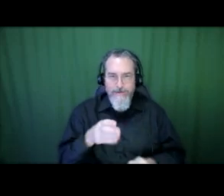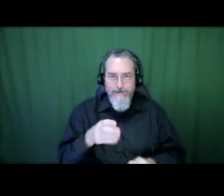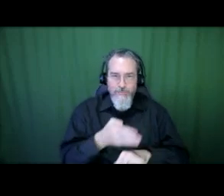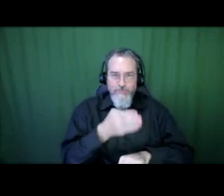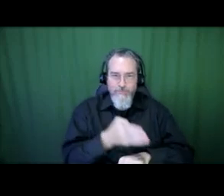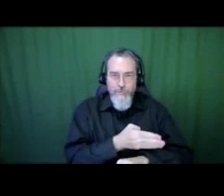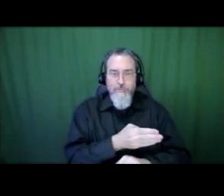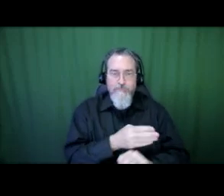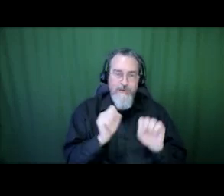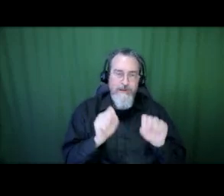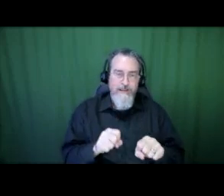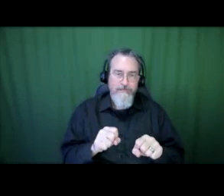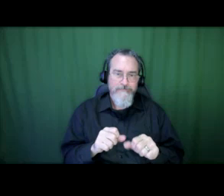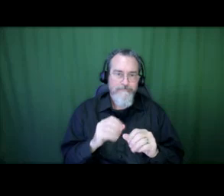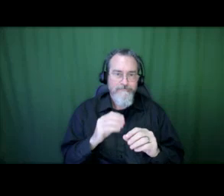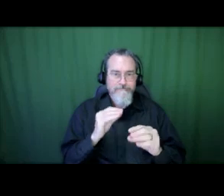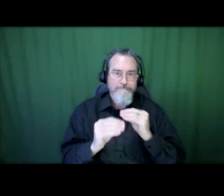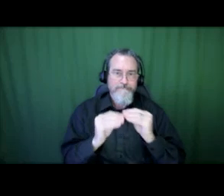slide.